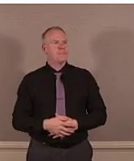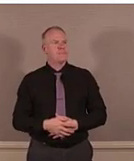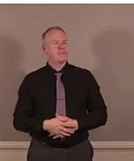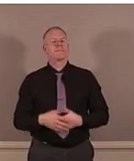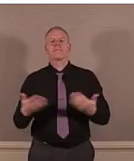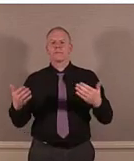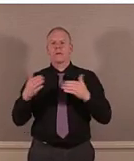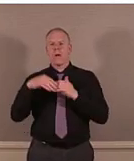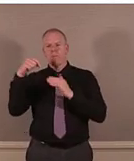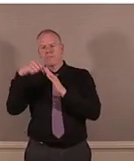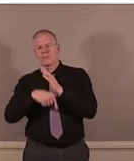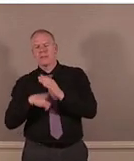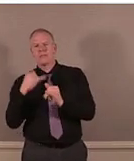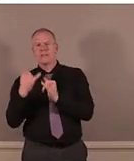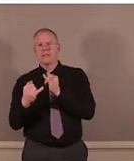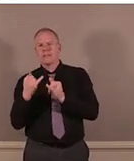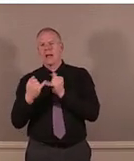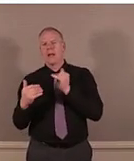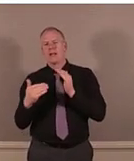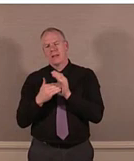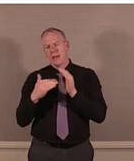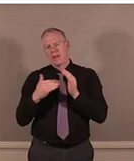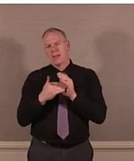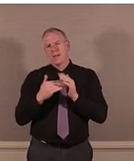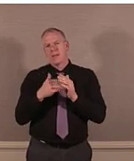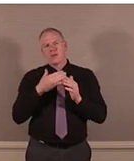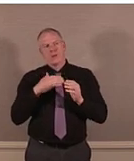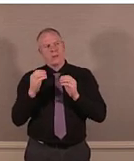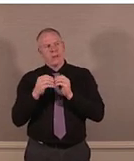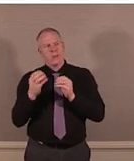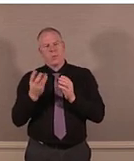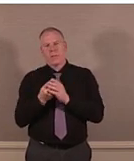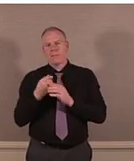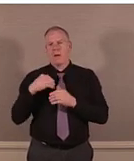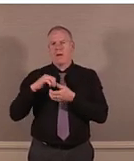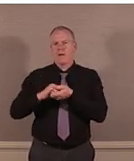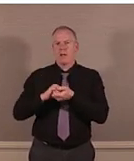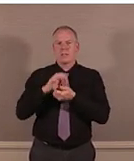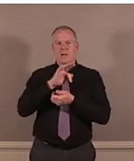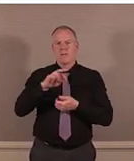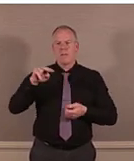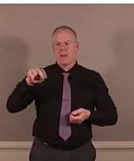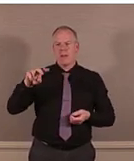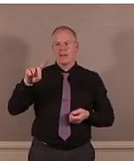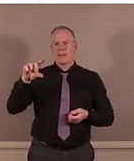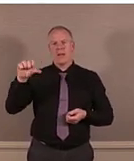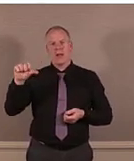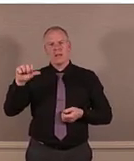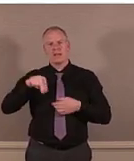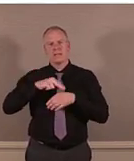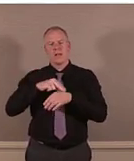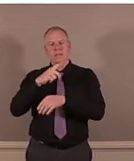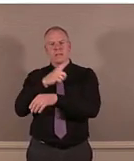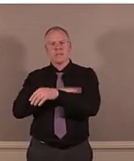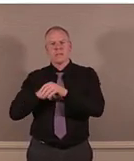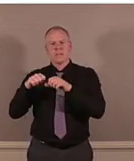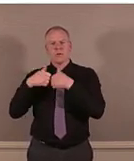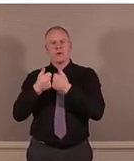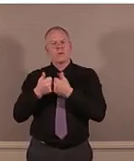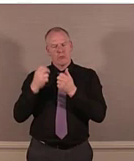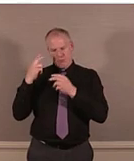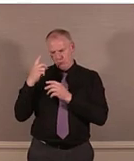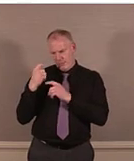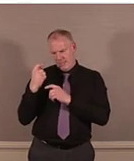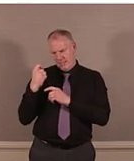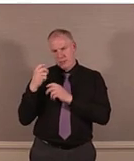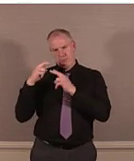into some more of the detail, I just would like to reference that with my colleagues in the NDA. A recent study was undertaken by the OECD